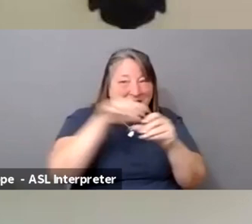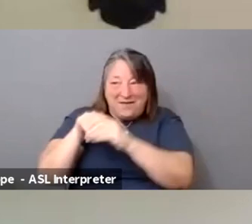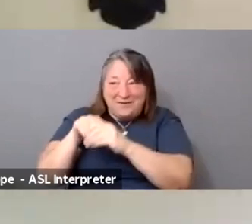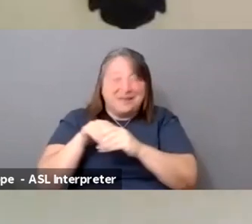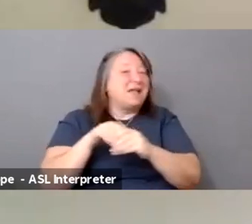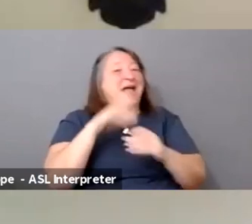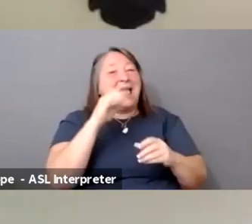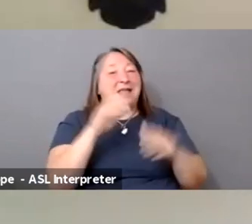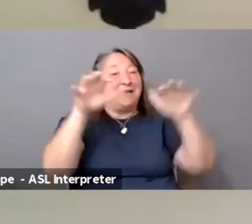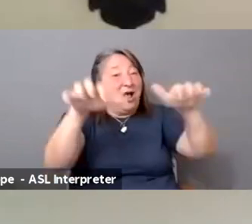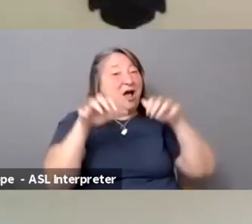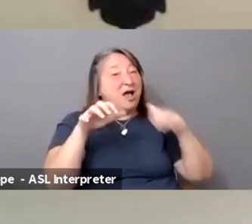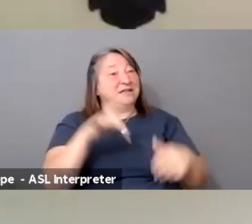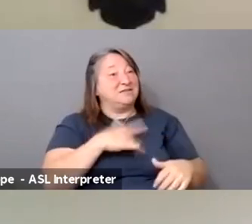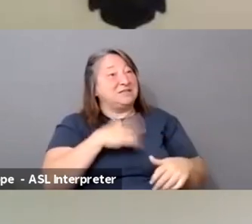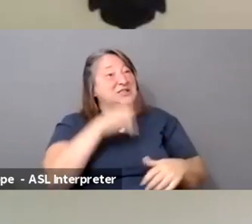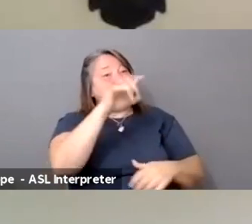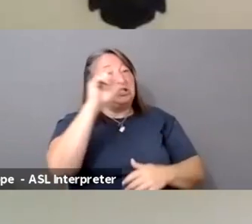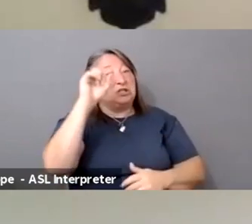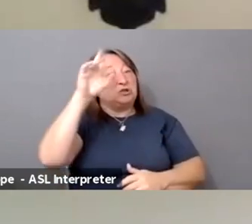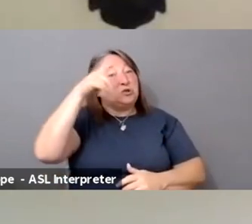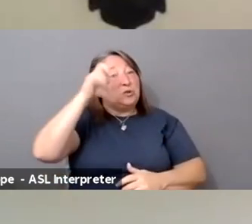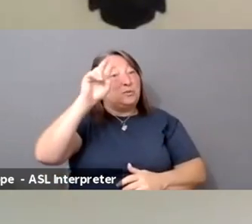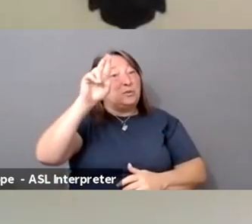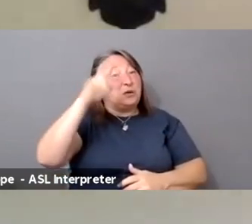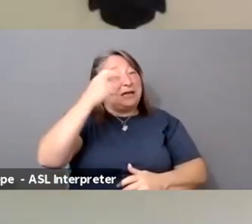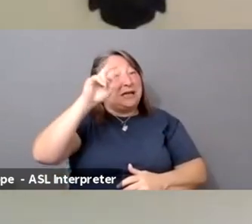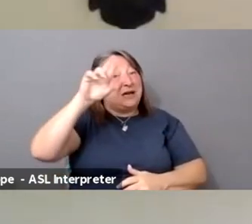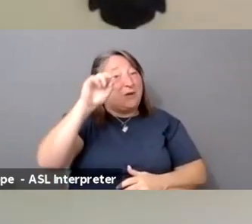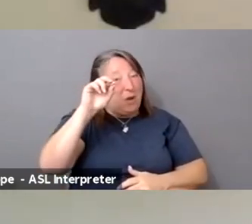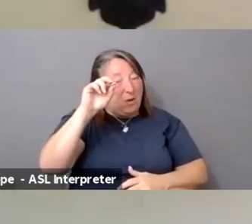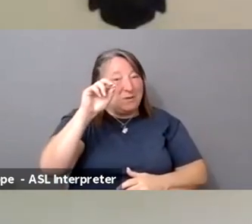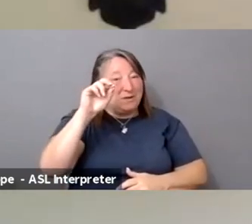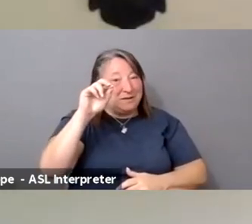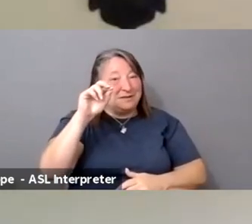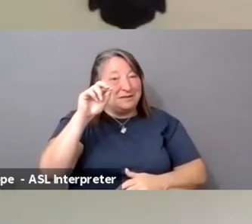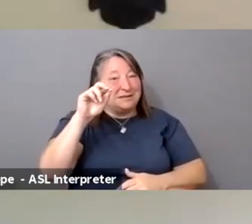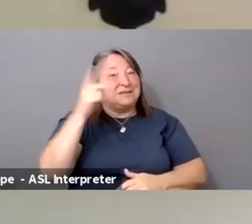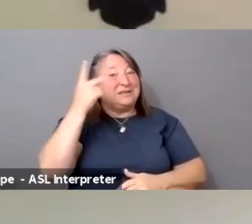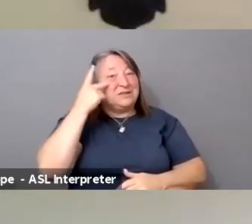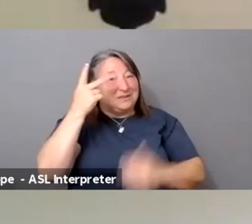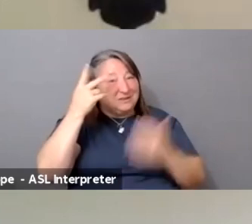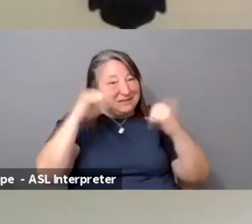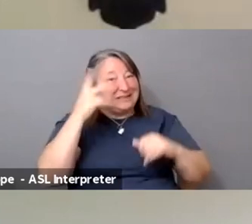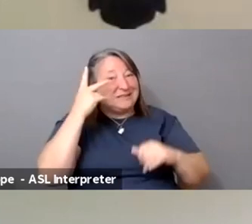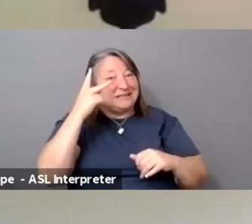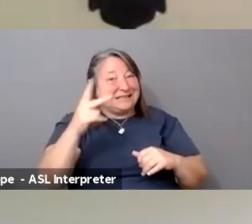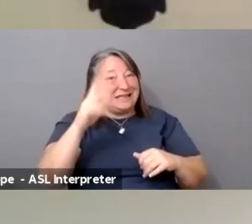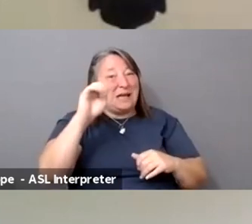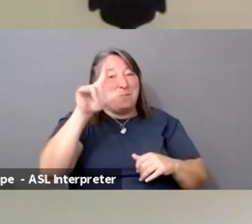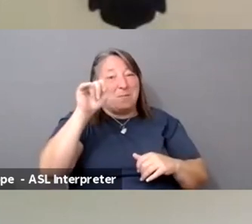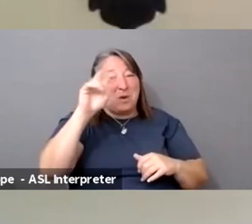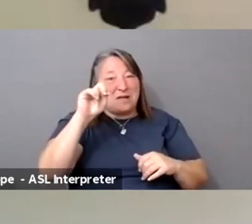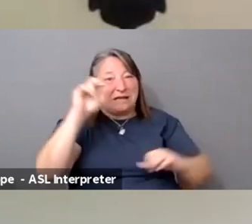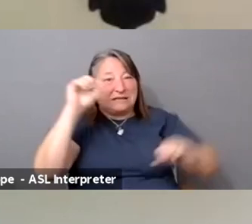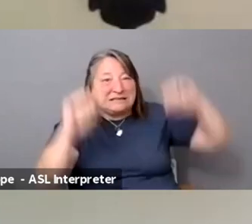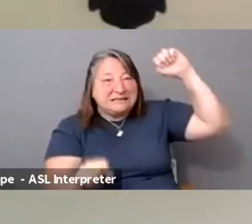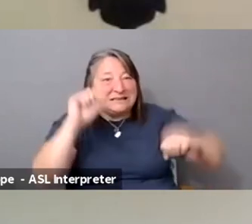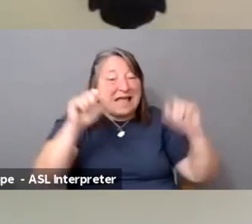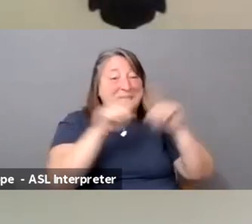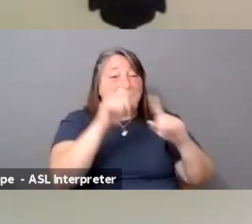part of that package. You still see her, her dilemma as a woman. And I think, you know,